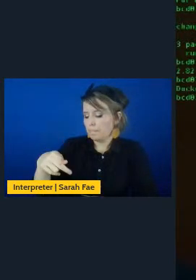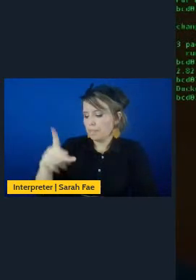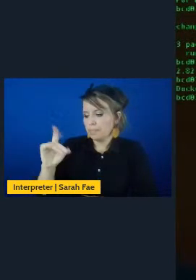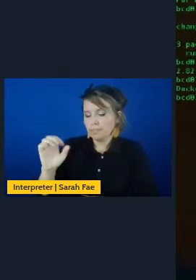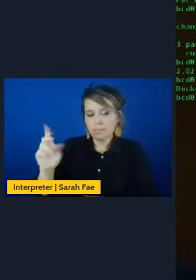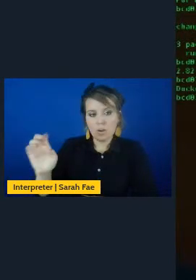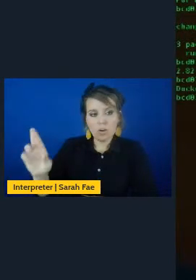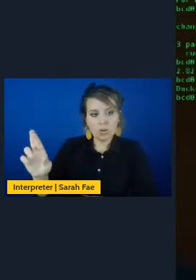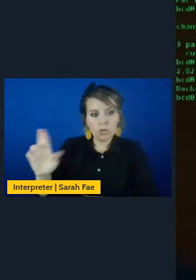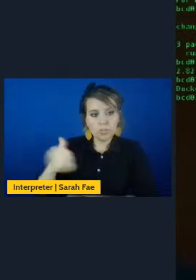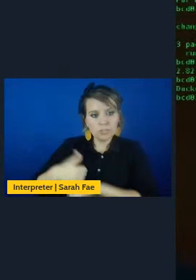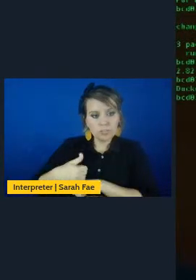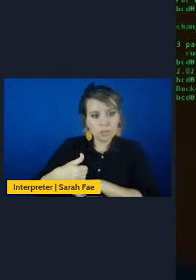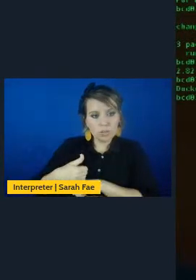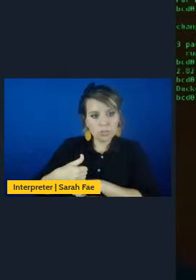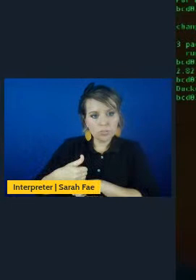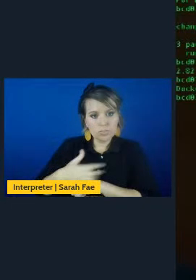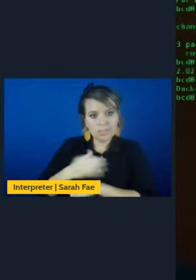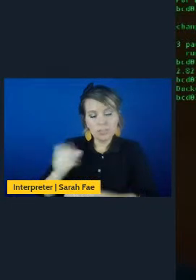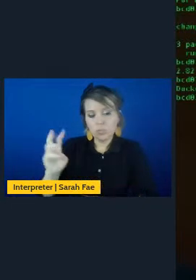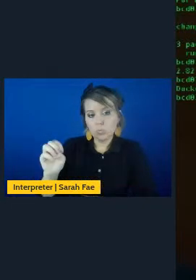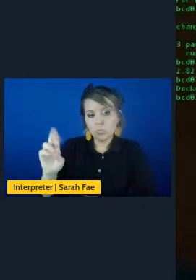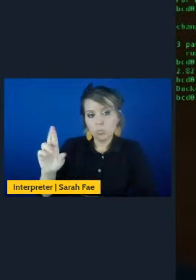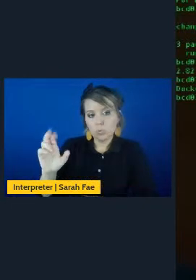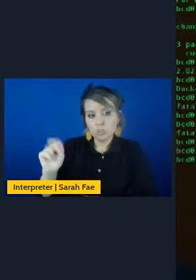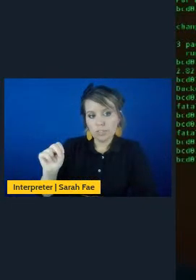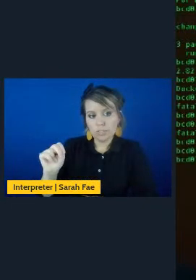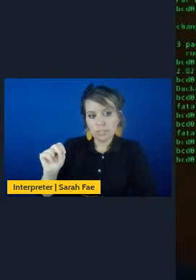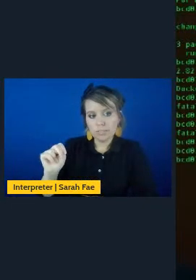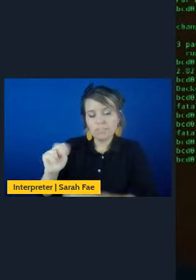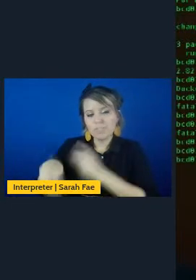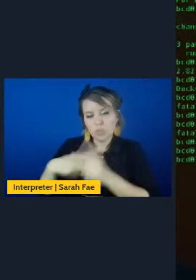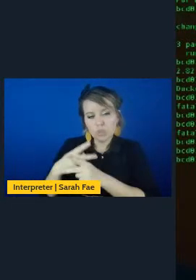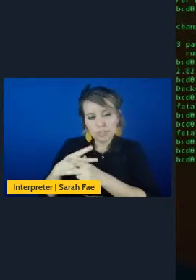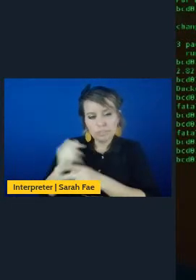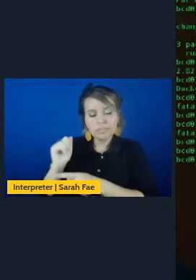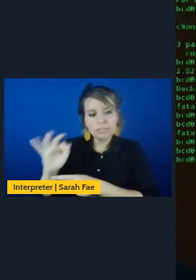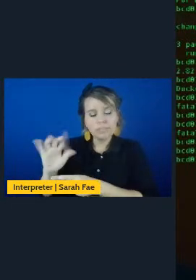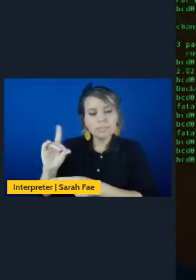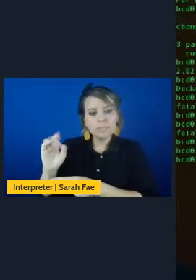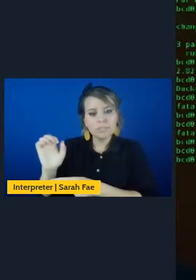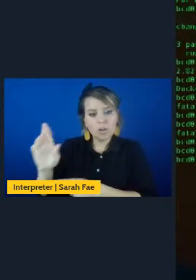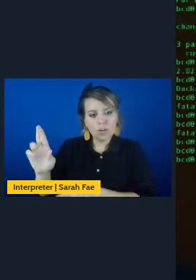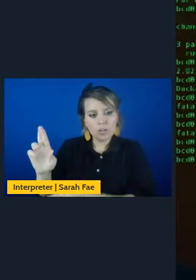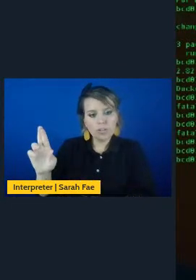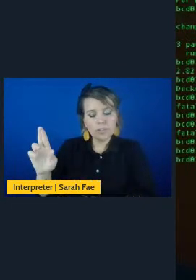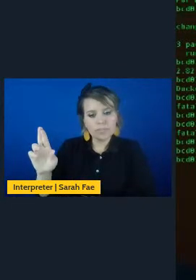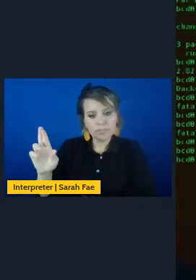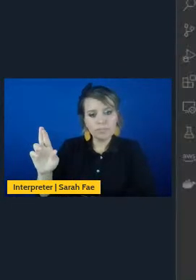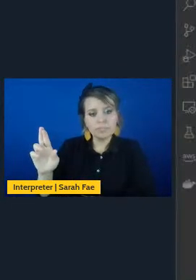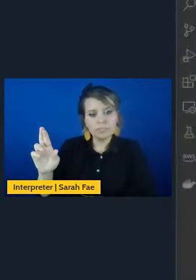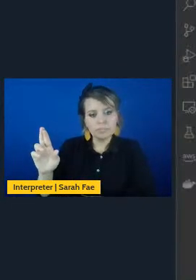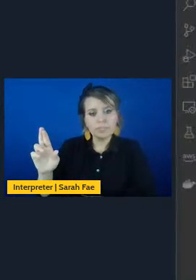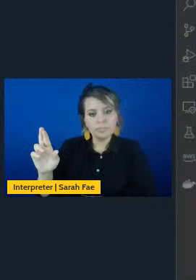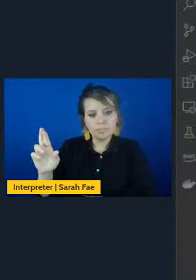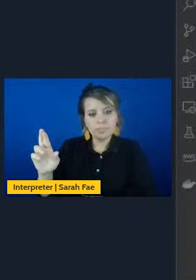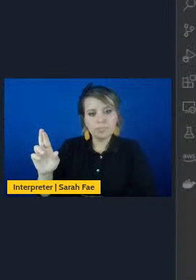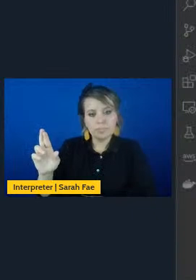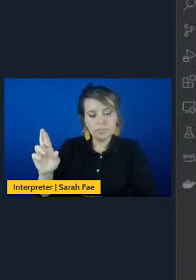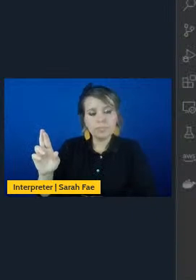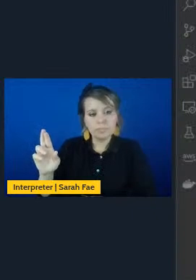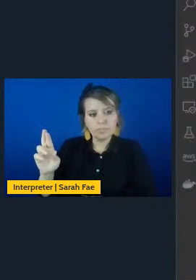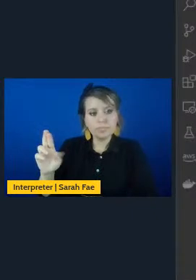okay. So, and the version of the Docker. I'm going to do the git clone of the project. That we share is the